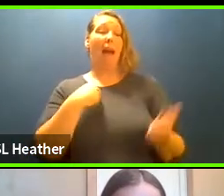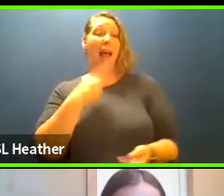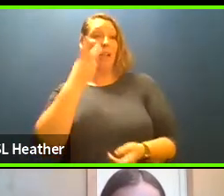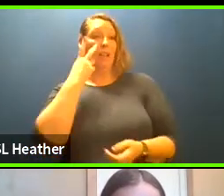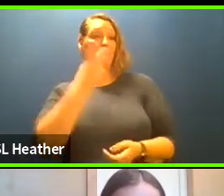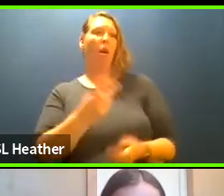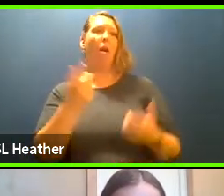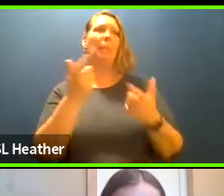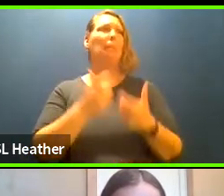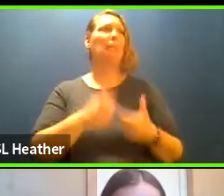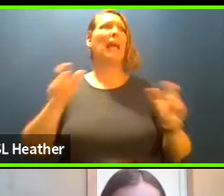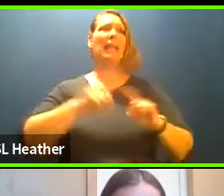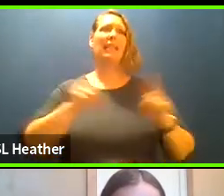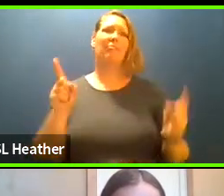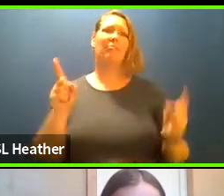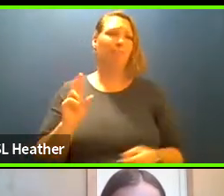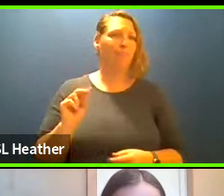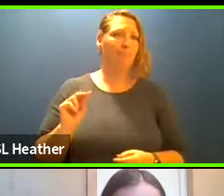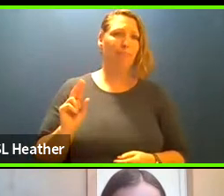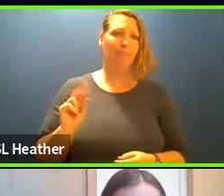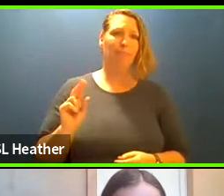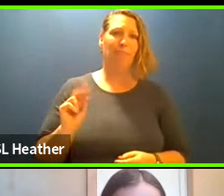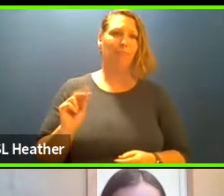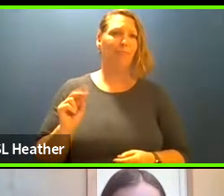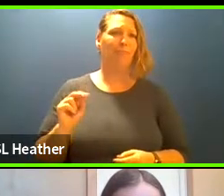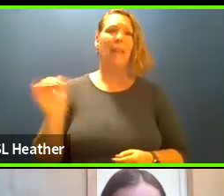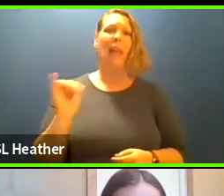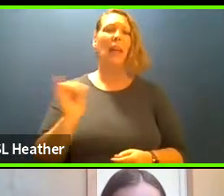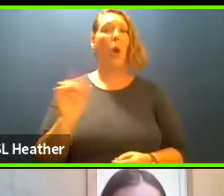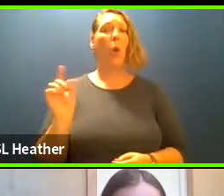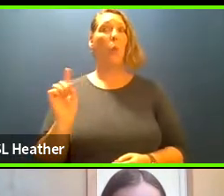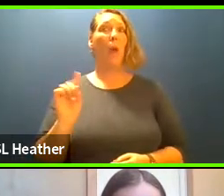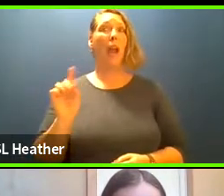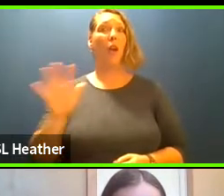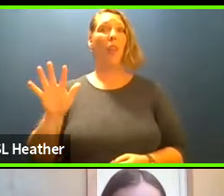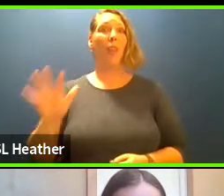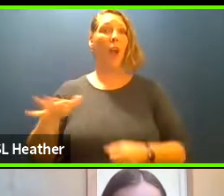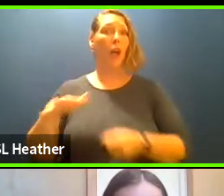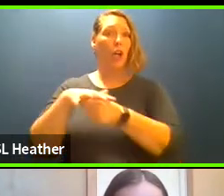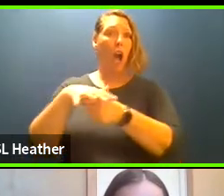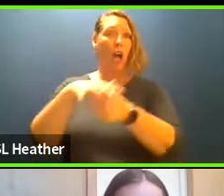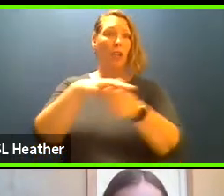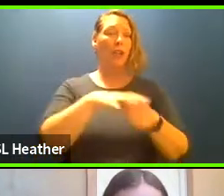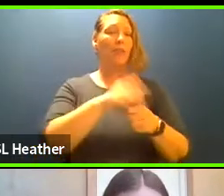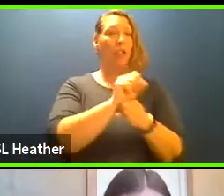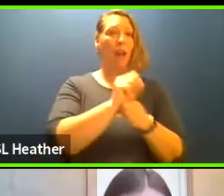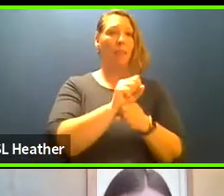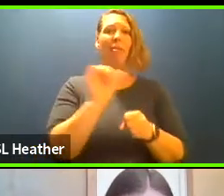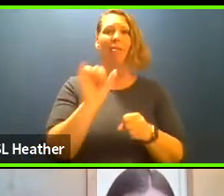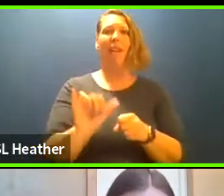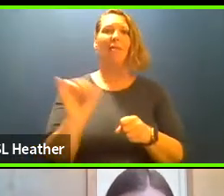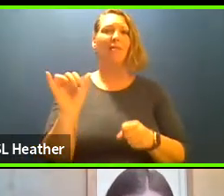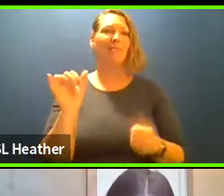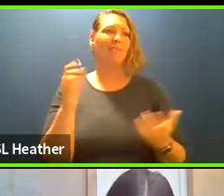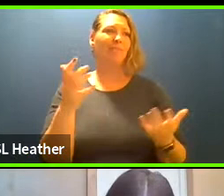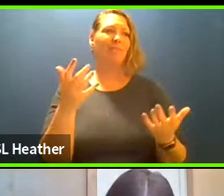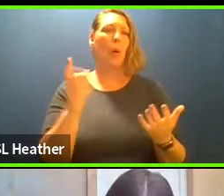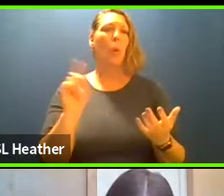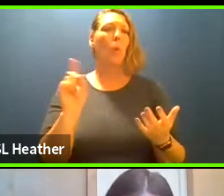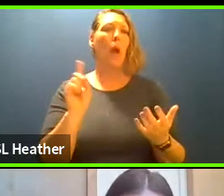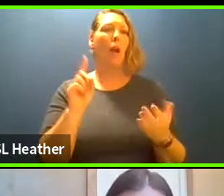see big differences in terms of, it was like where there are concentrations of jobs, those were also the areas